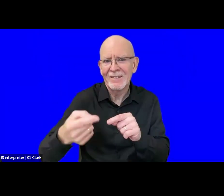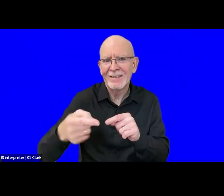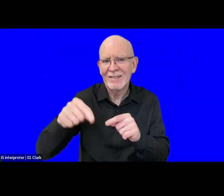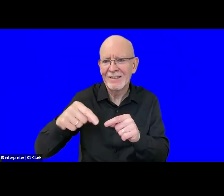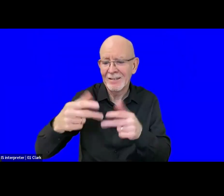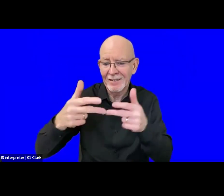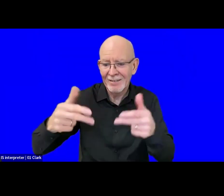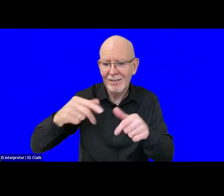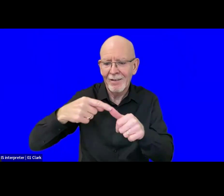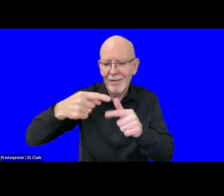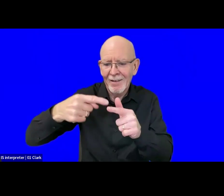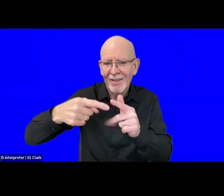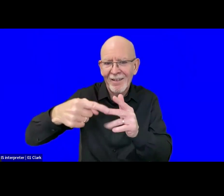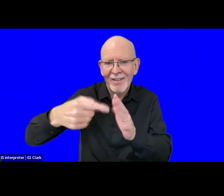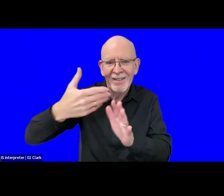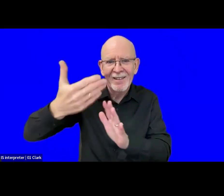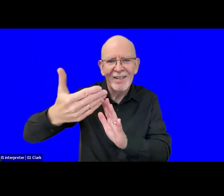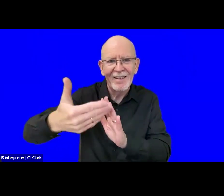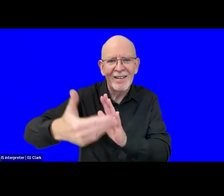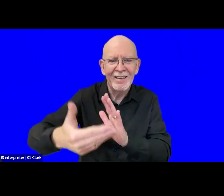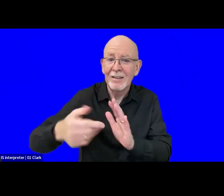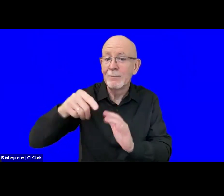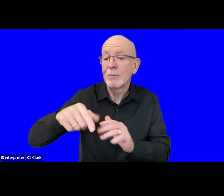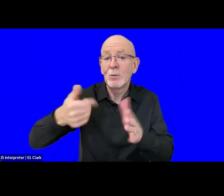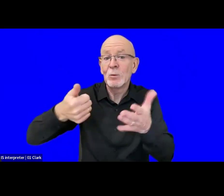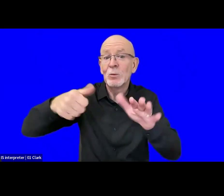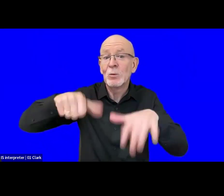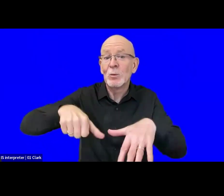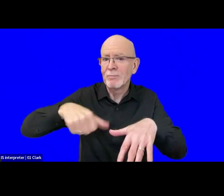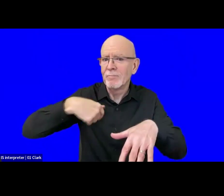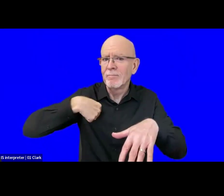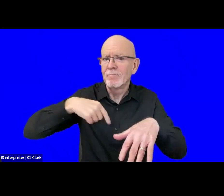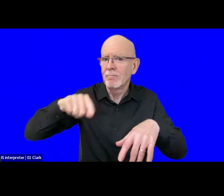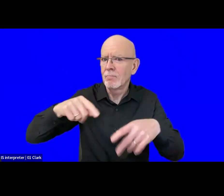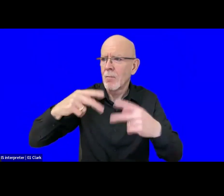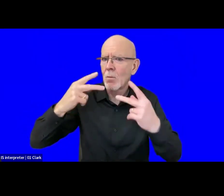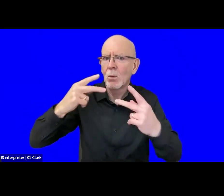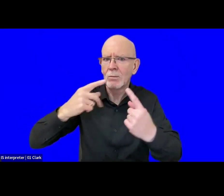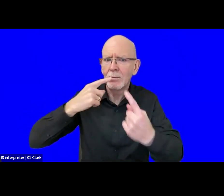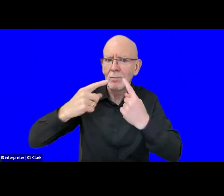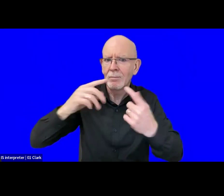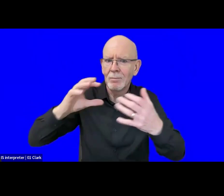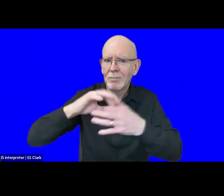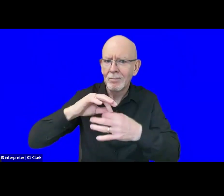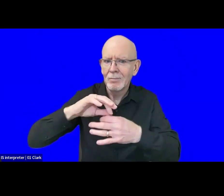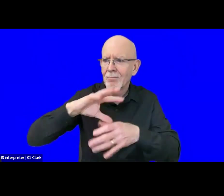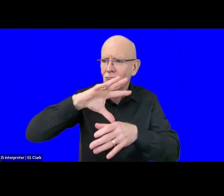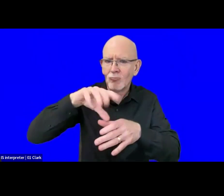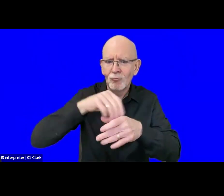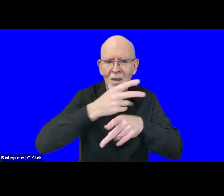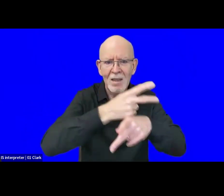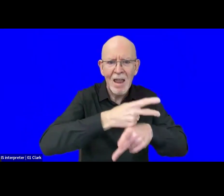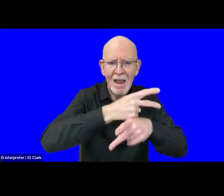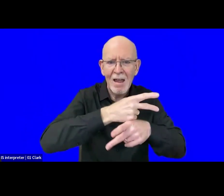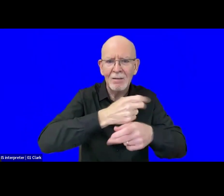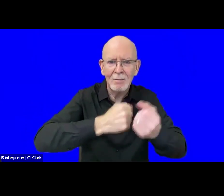inclusive care and support. And afterwards, we will have some discussion, as Alex said in the beginning, on the healthcare and assistive